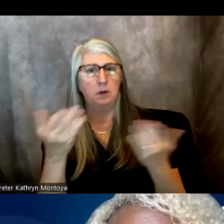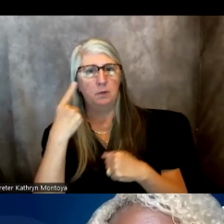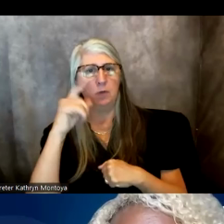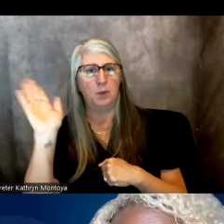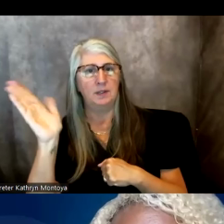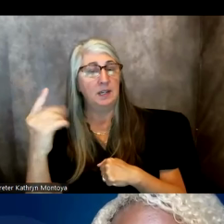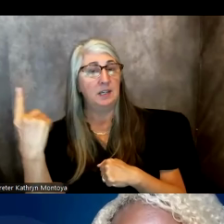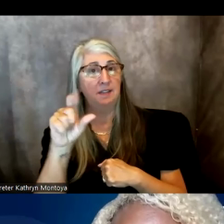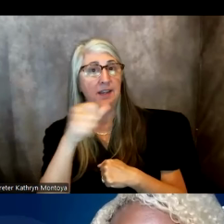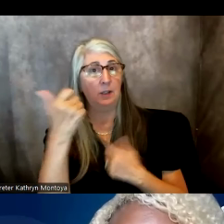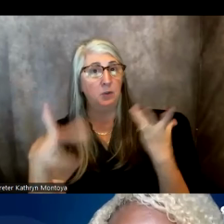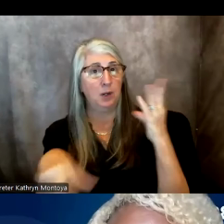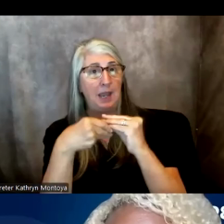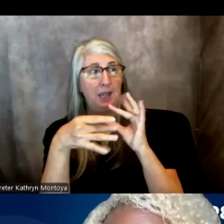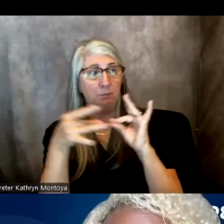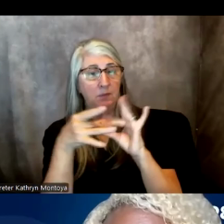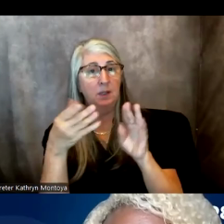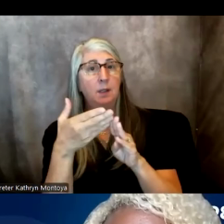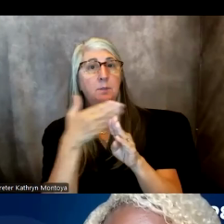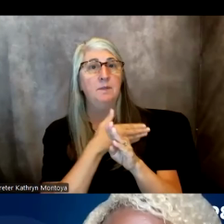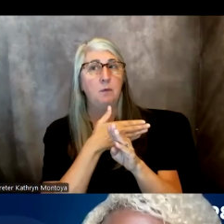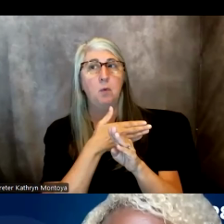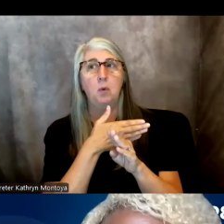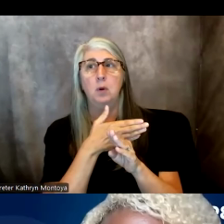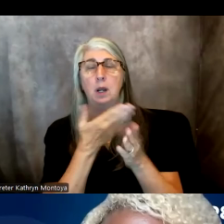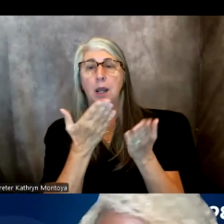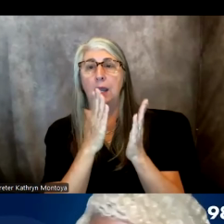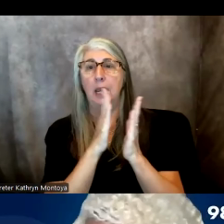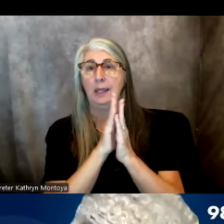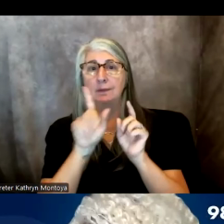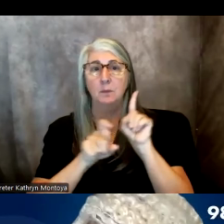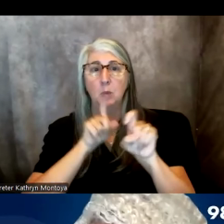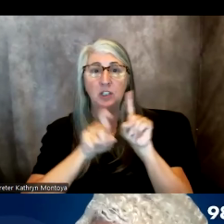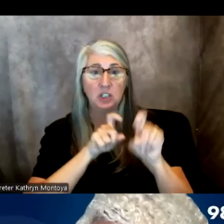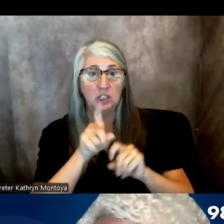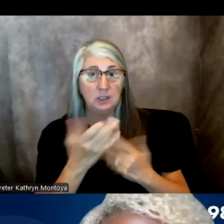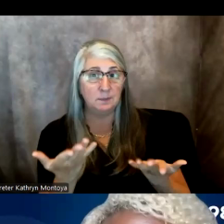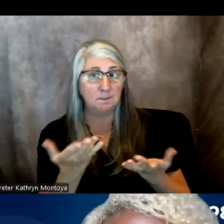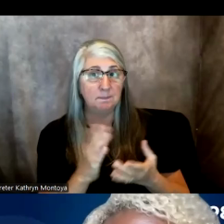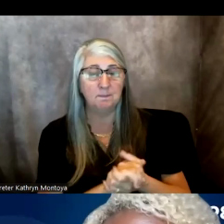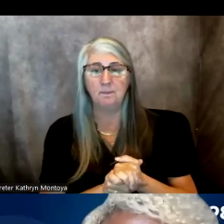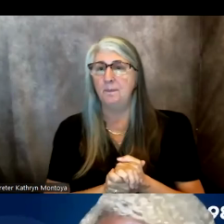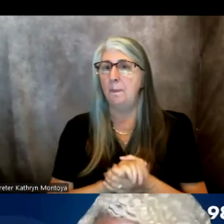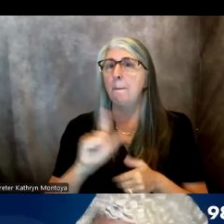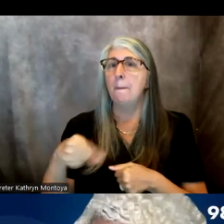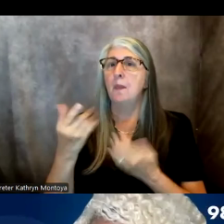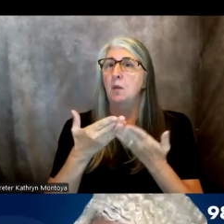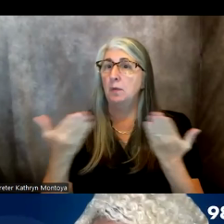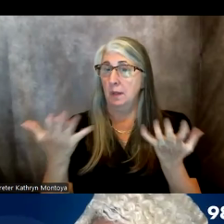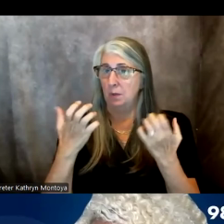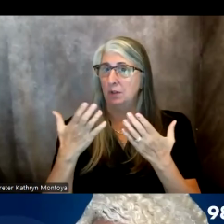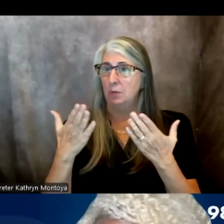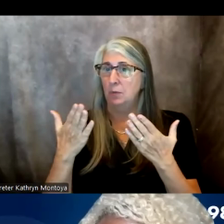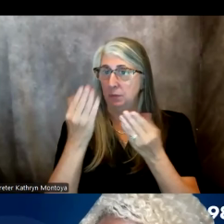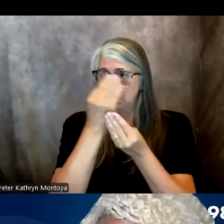else you wanted to share before I ask some questions? The only thing I will share, and thank you again for